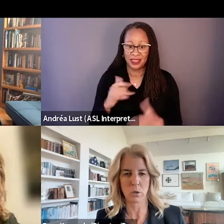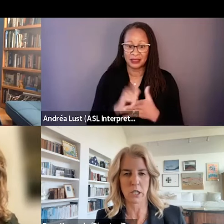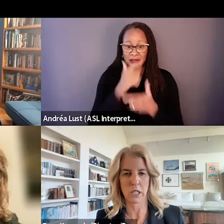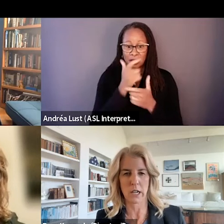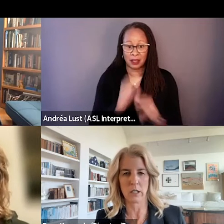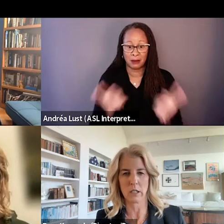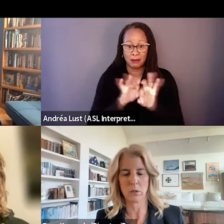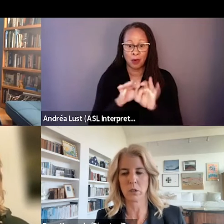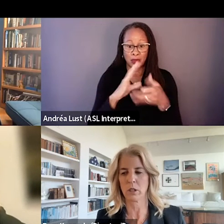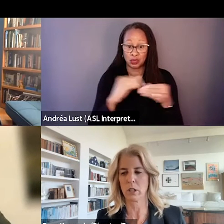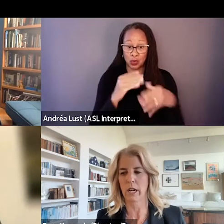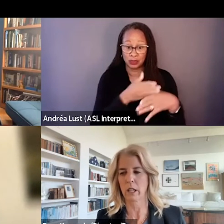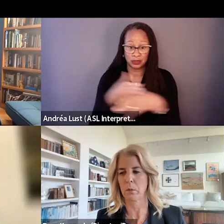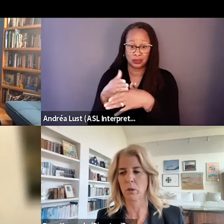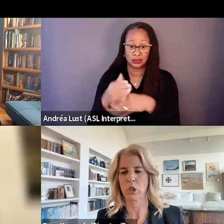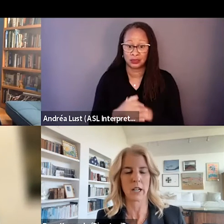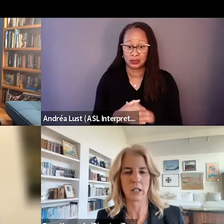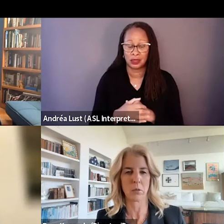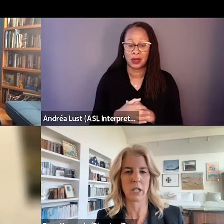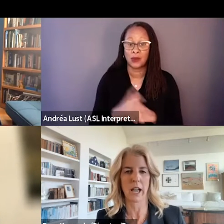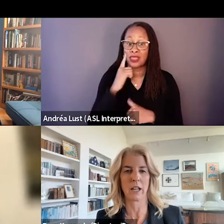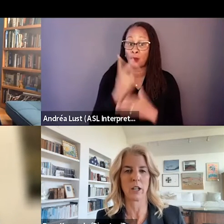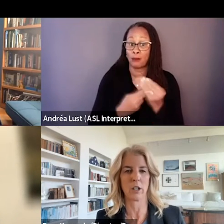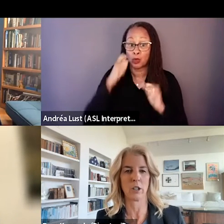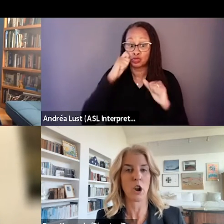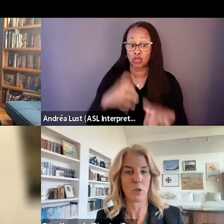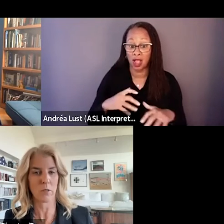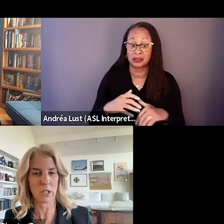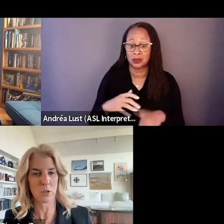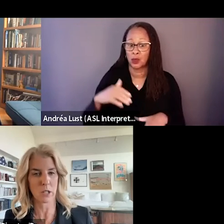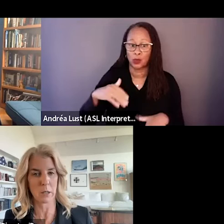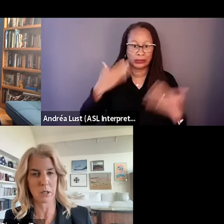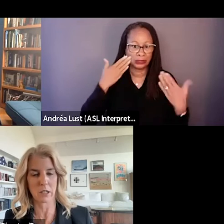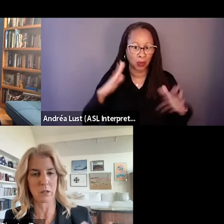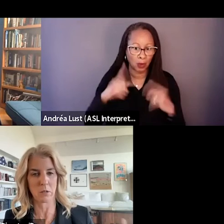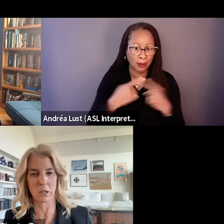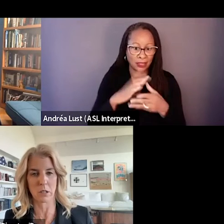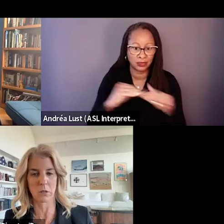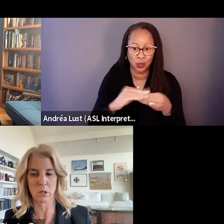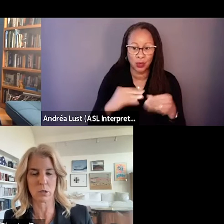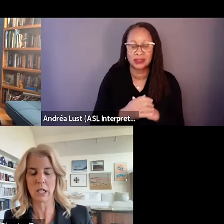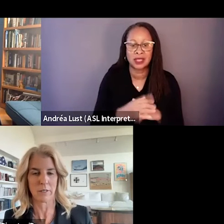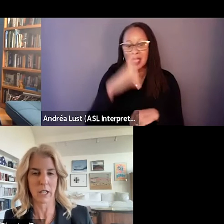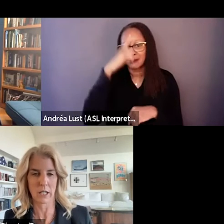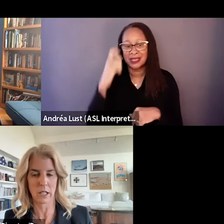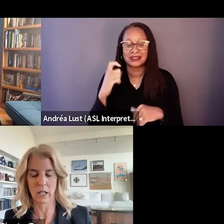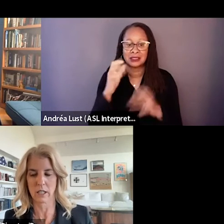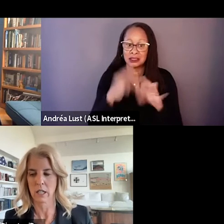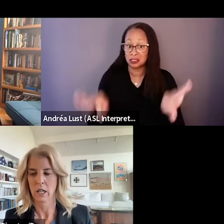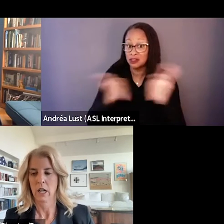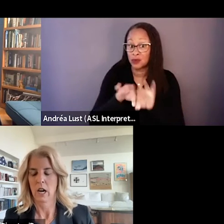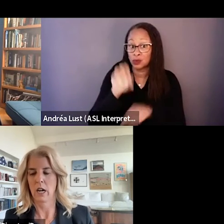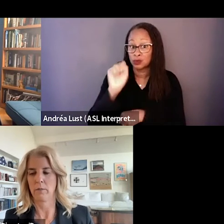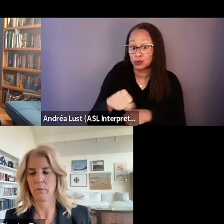important story to tell. We were, I think, both shocked that we hadn't known of this story, because it was so significant